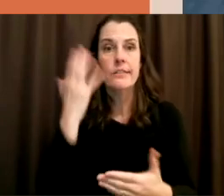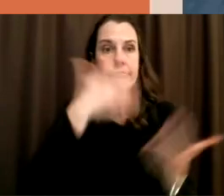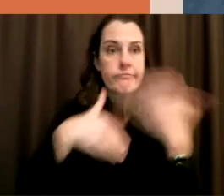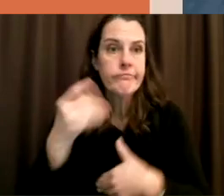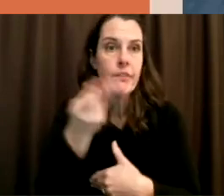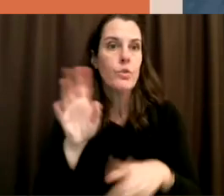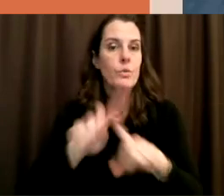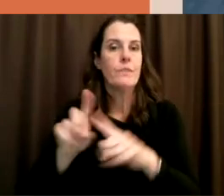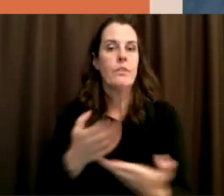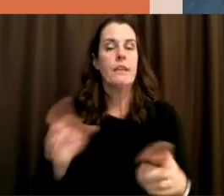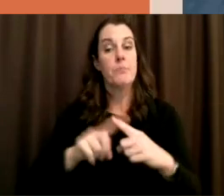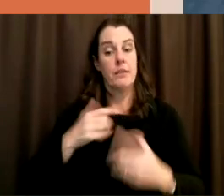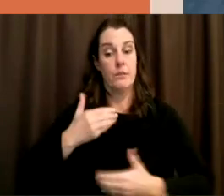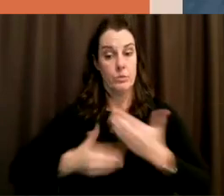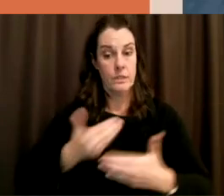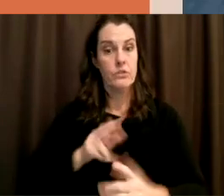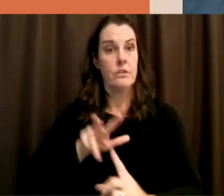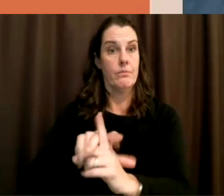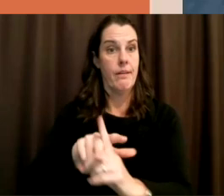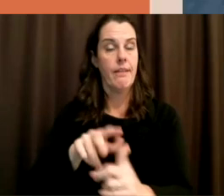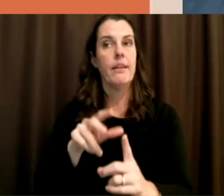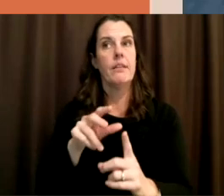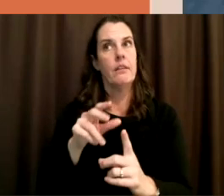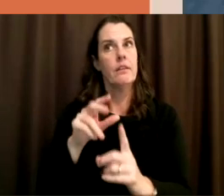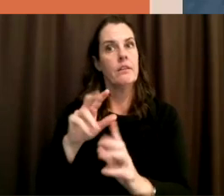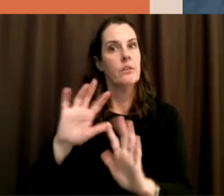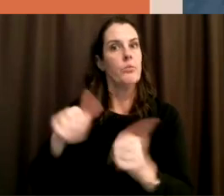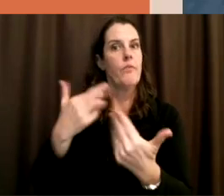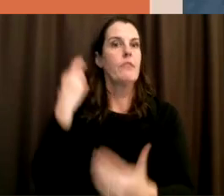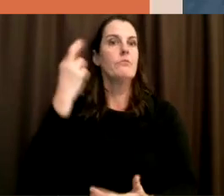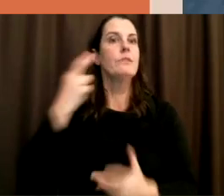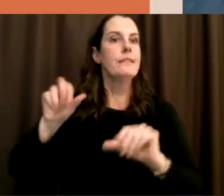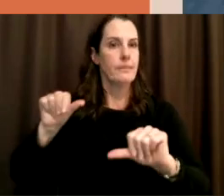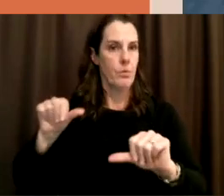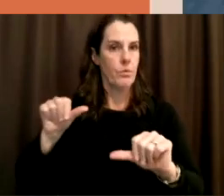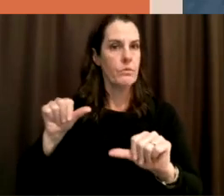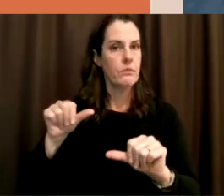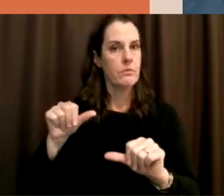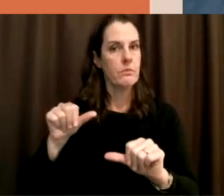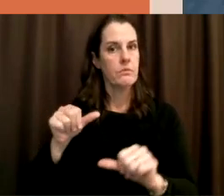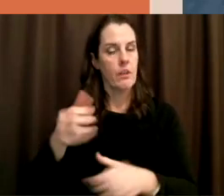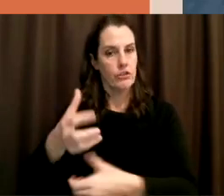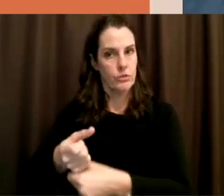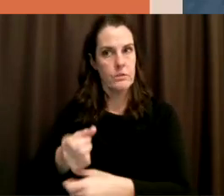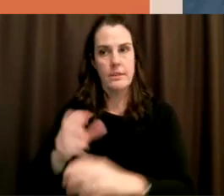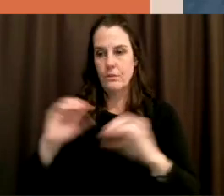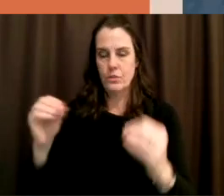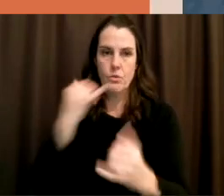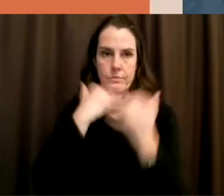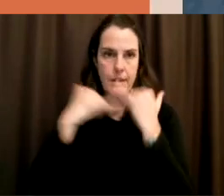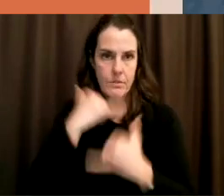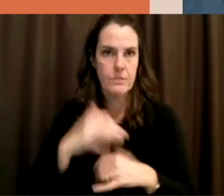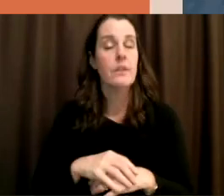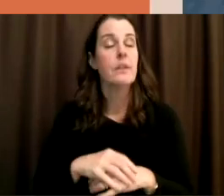procedures that they're implementing are meant to just provide reasonable assurance that there are no material misstatements and